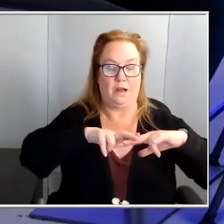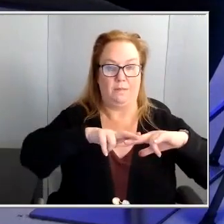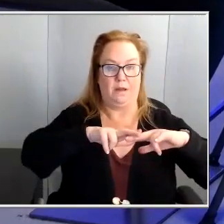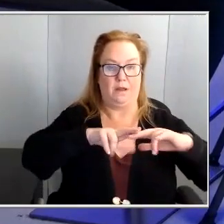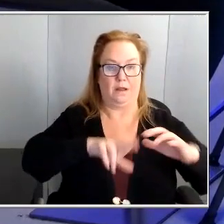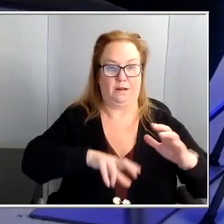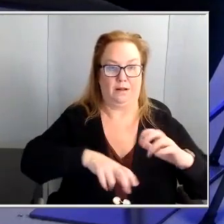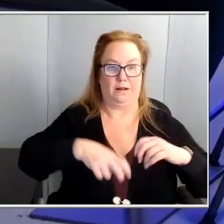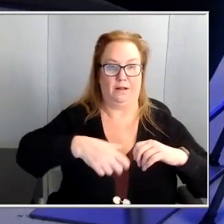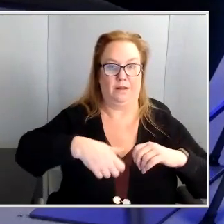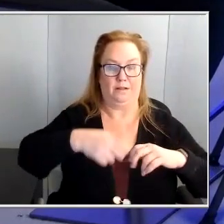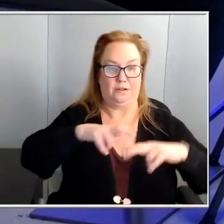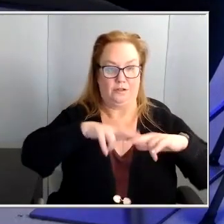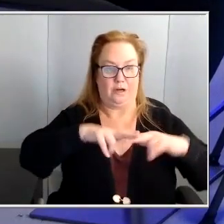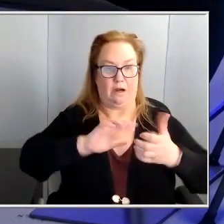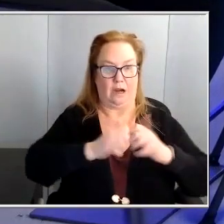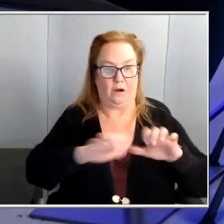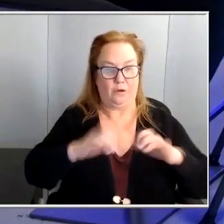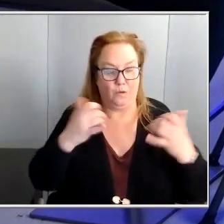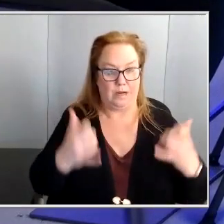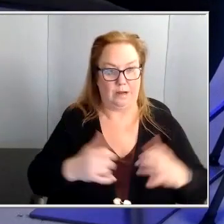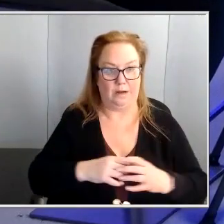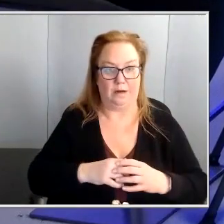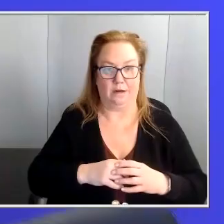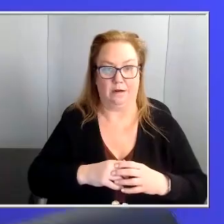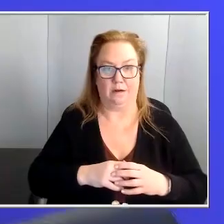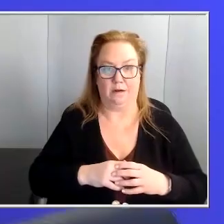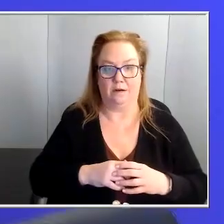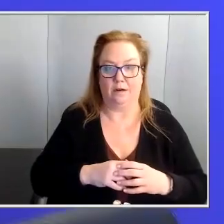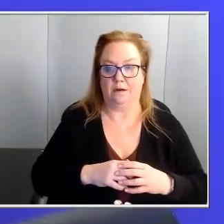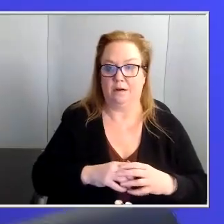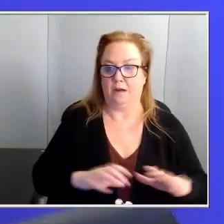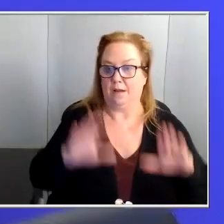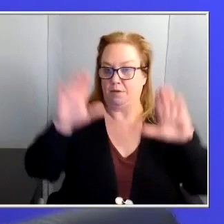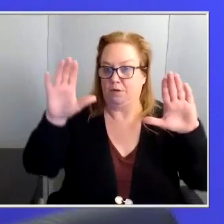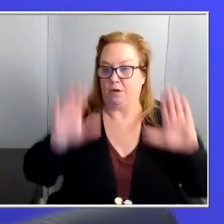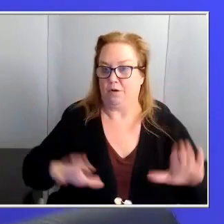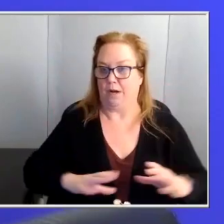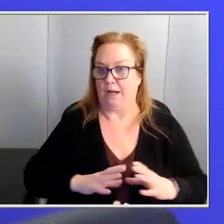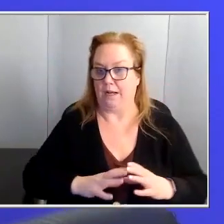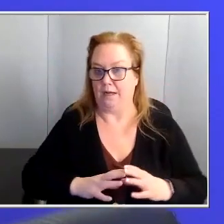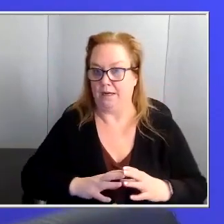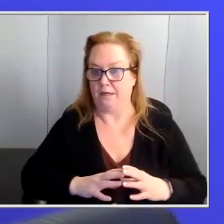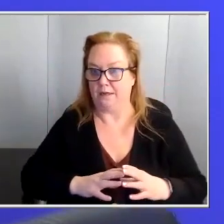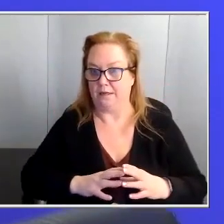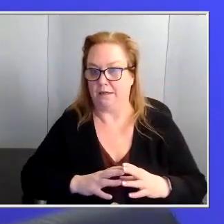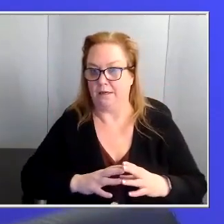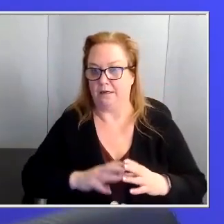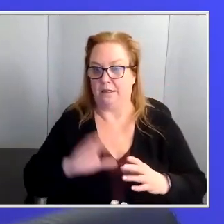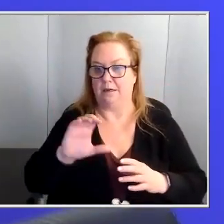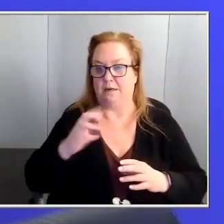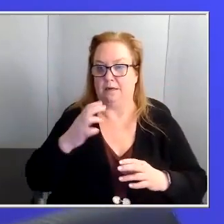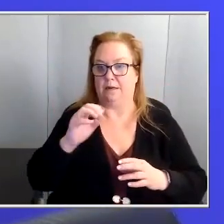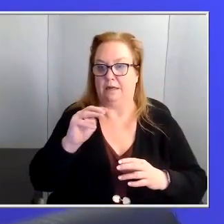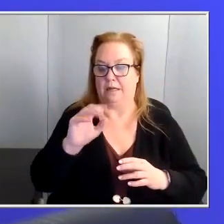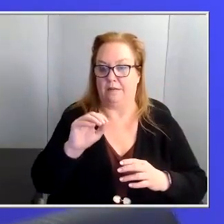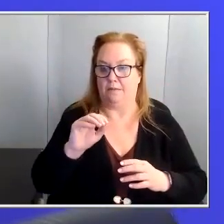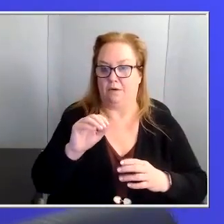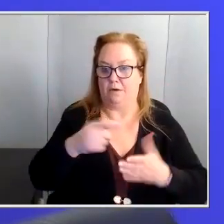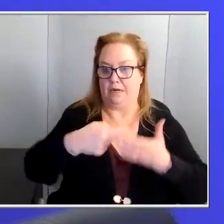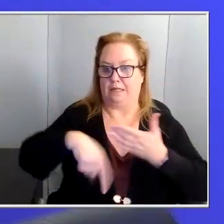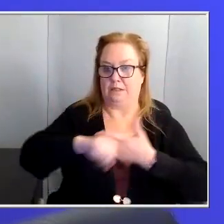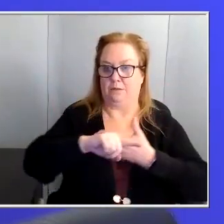essentially, so yeah. How are you doing? I'm doing great. I start chemo in the next week or